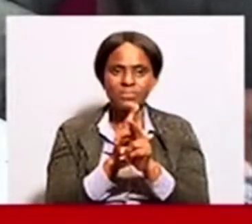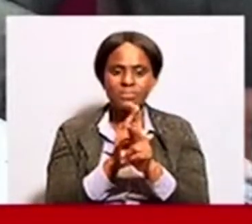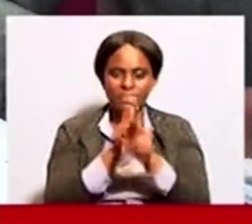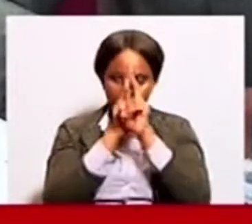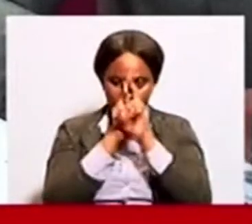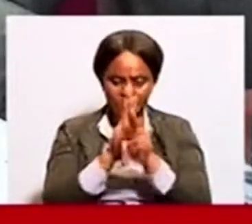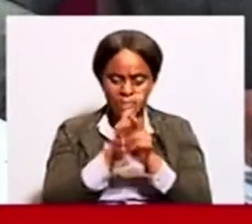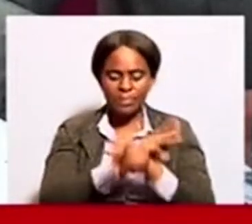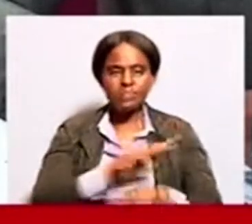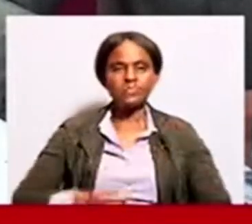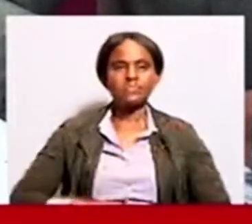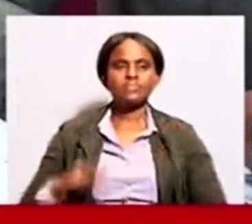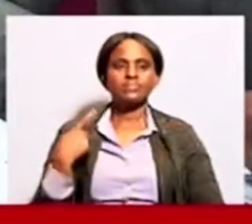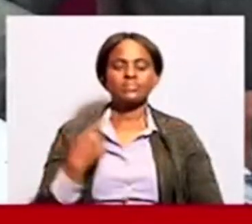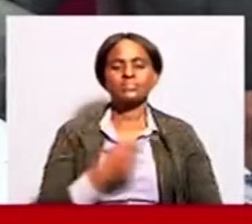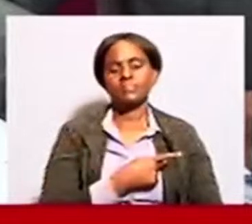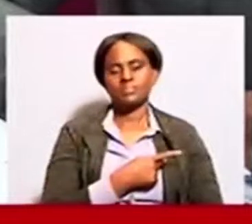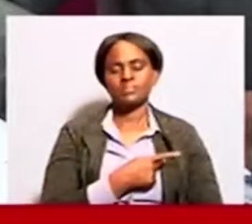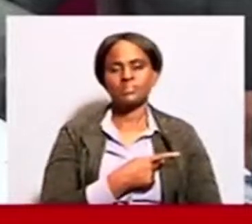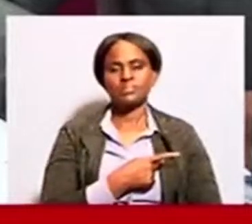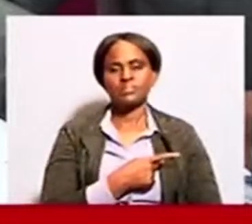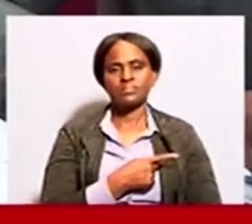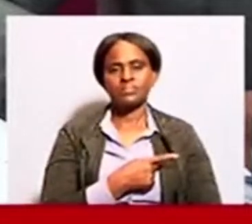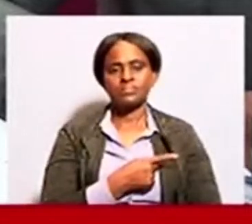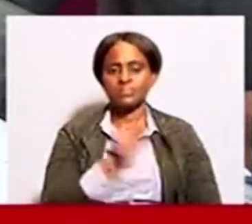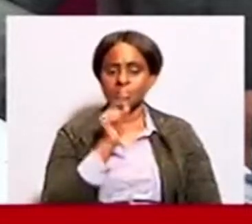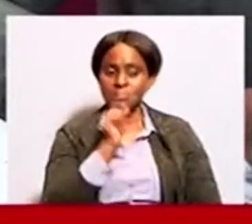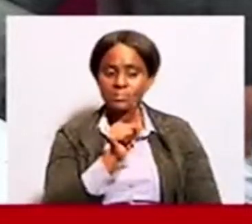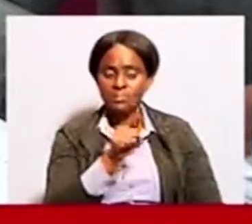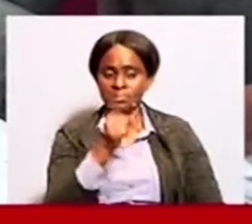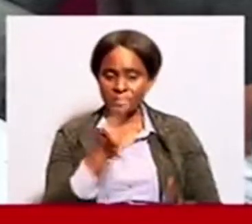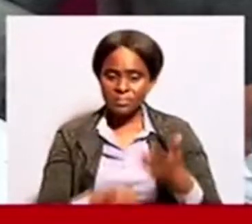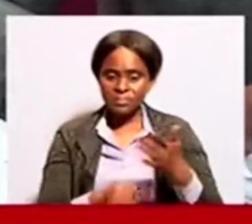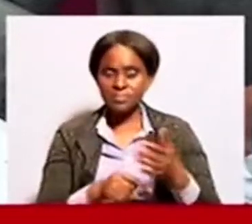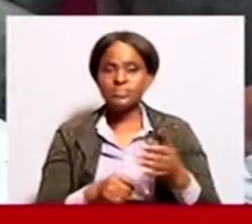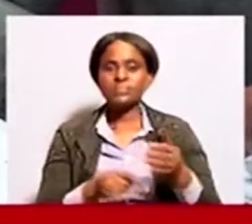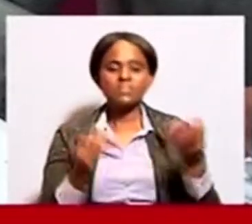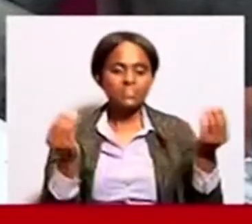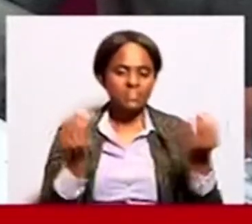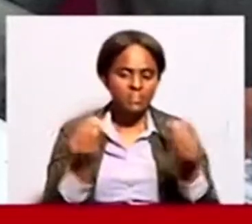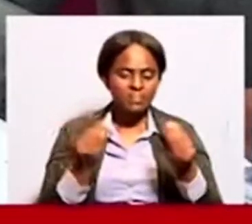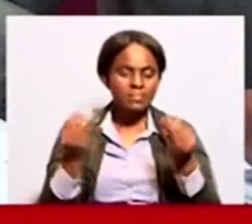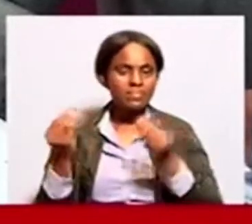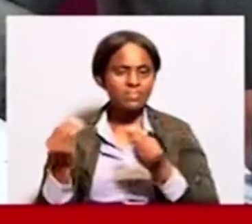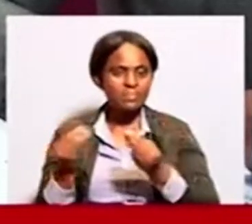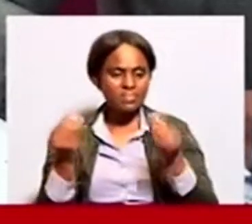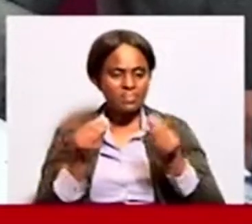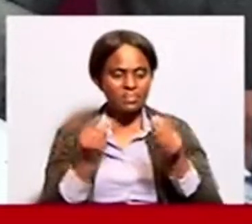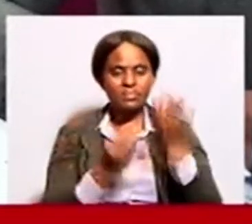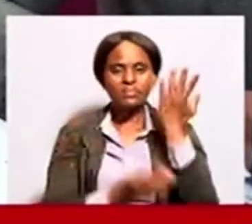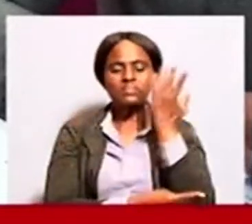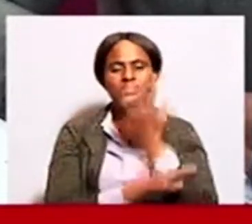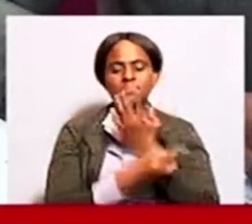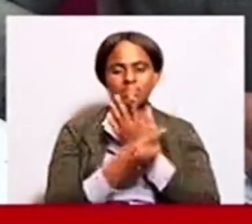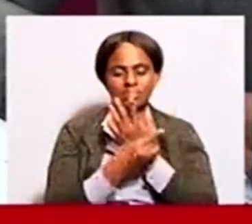members of parliament, because that was really hampering development.